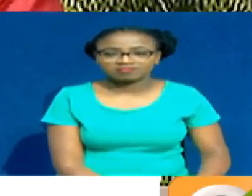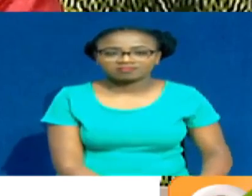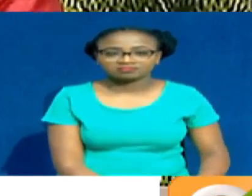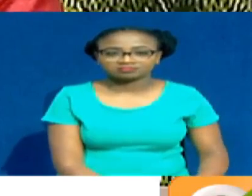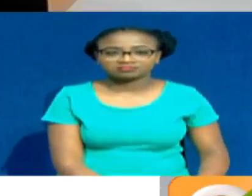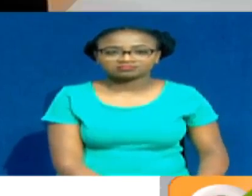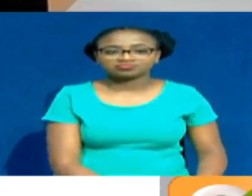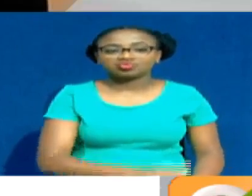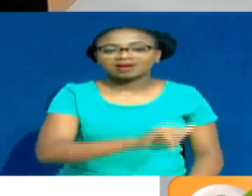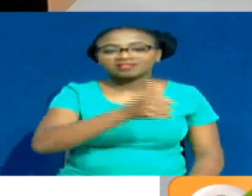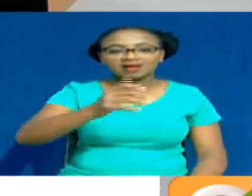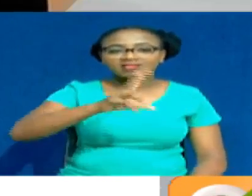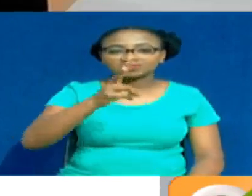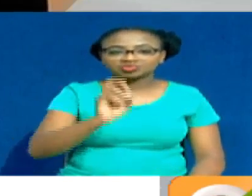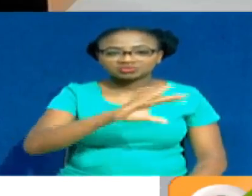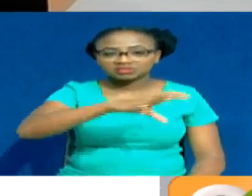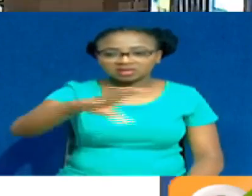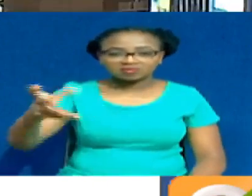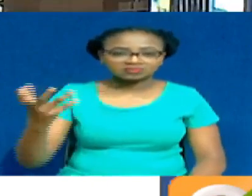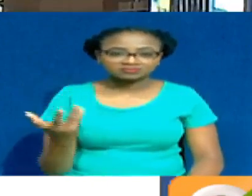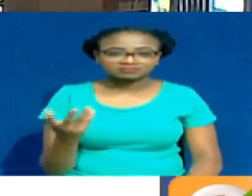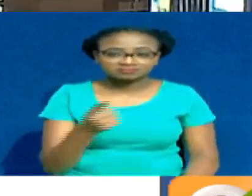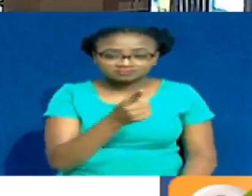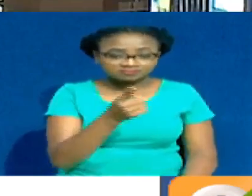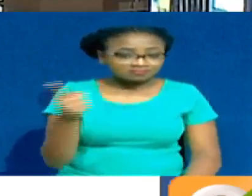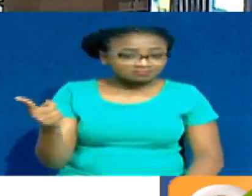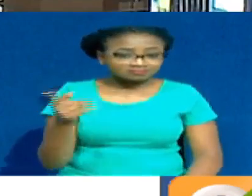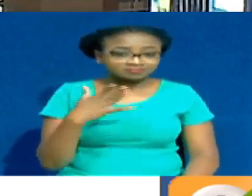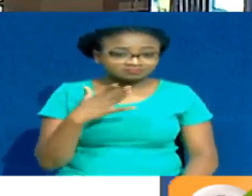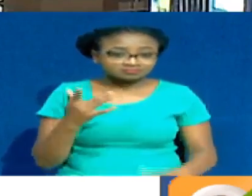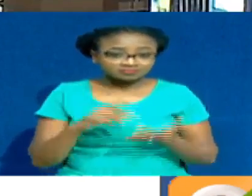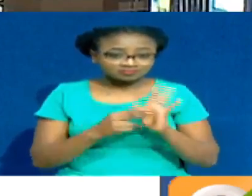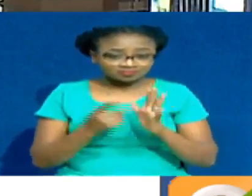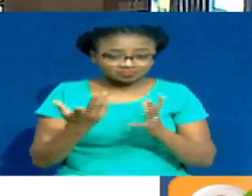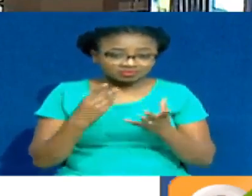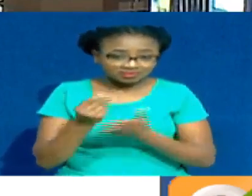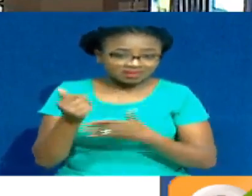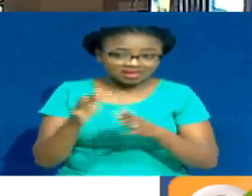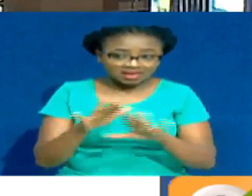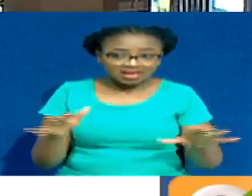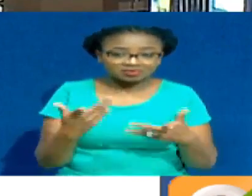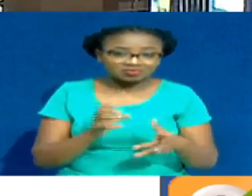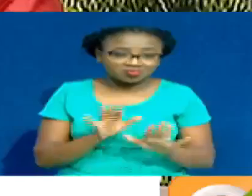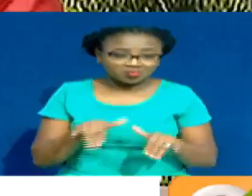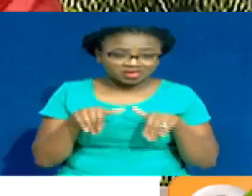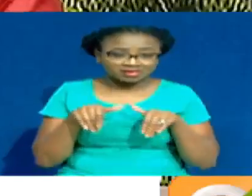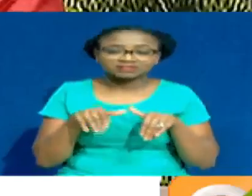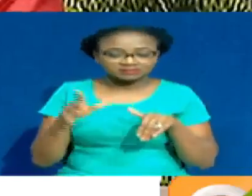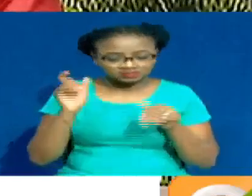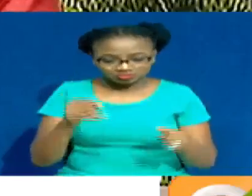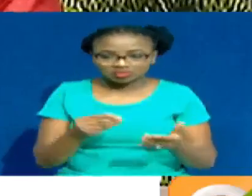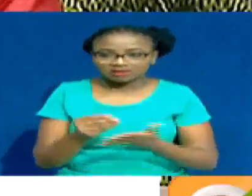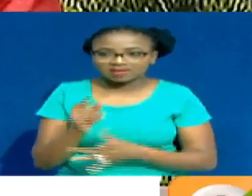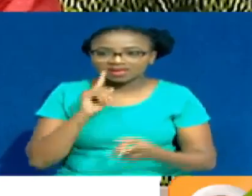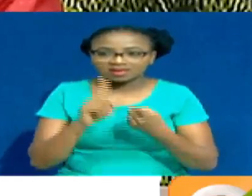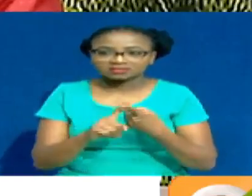those in some of the other 20 counties that you could roll out to in the next few months, some of them might wonder, should I even transact until... They should. Even they should. Today? Yes,